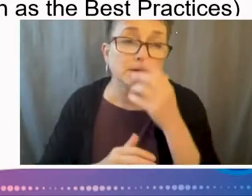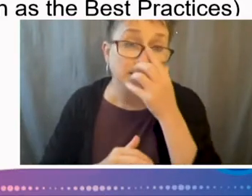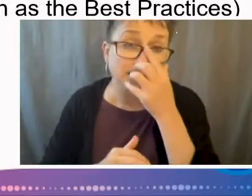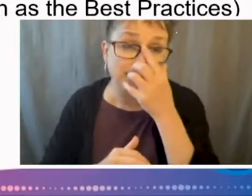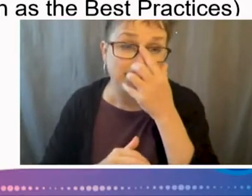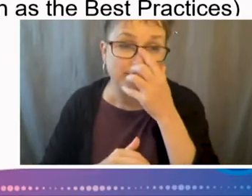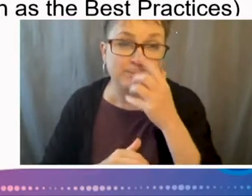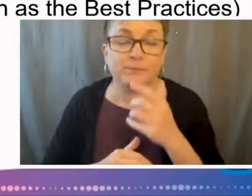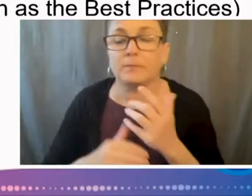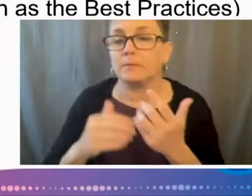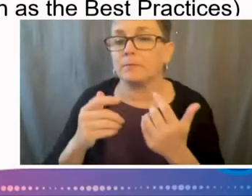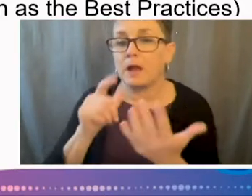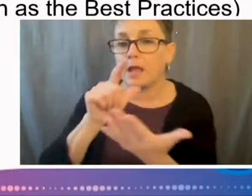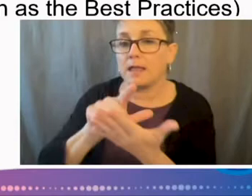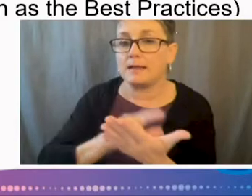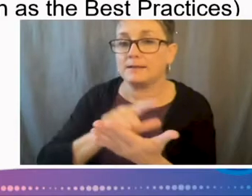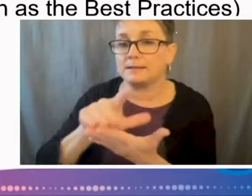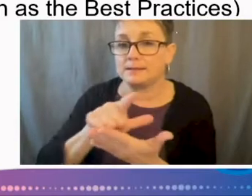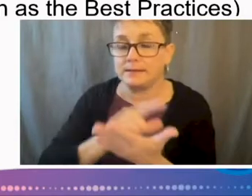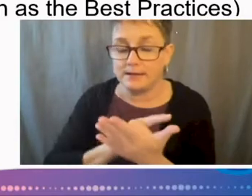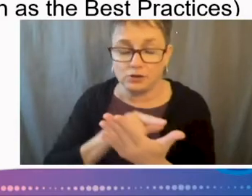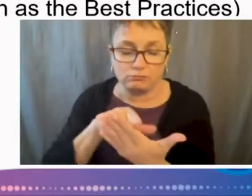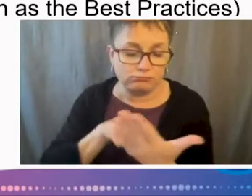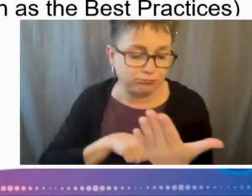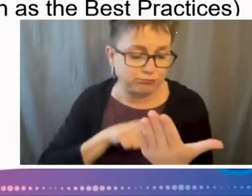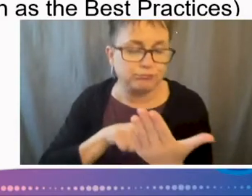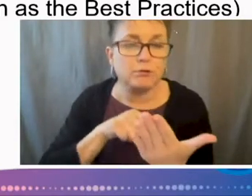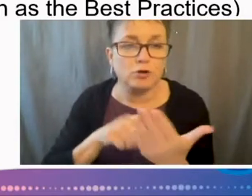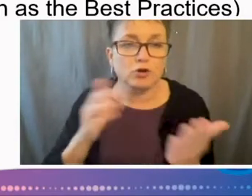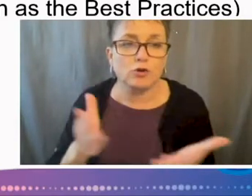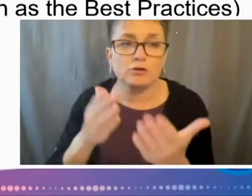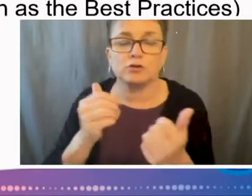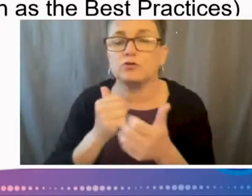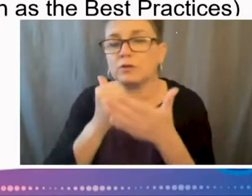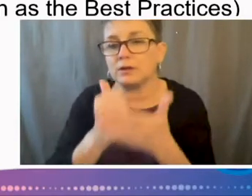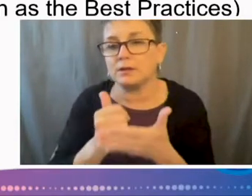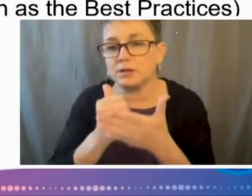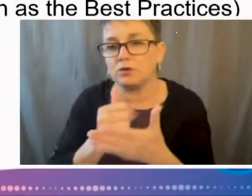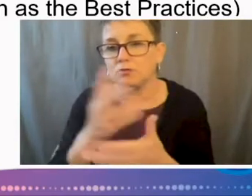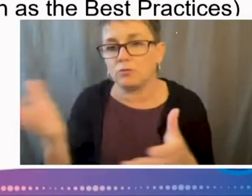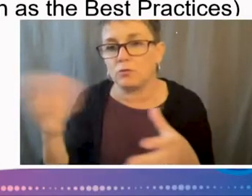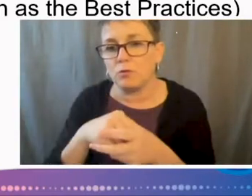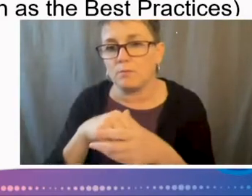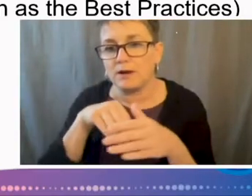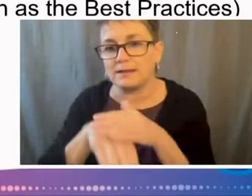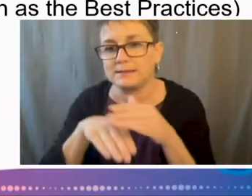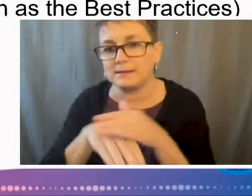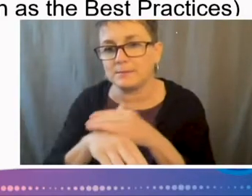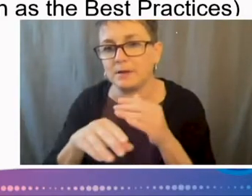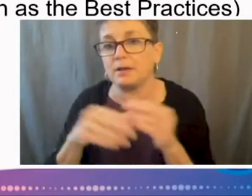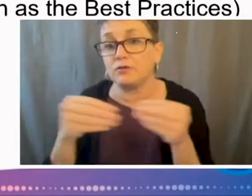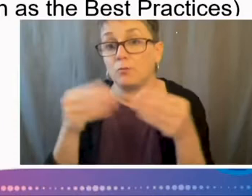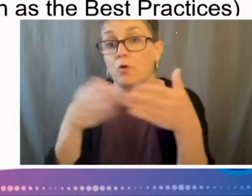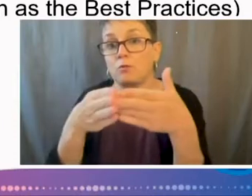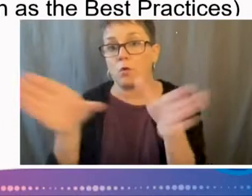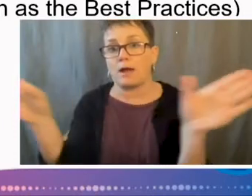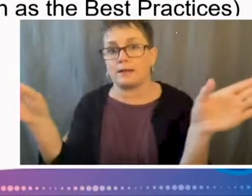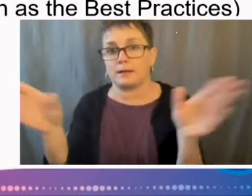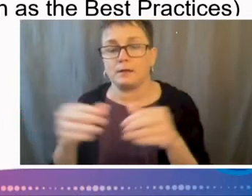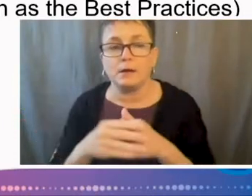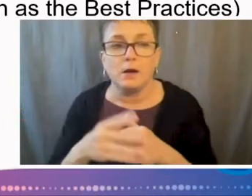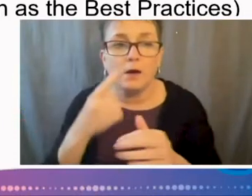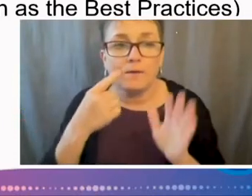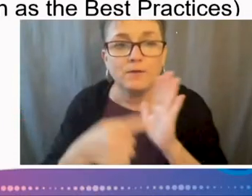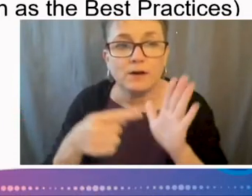please. Legislation has encouraged us to continue to incorporate accessibility into more areas. The Reduced Fare Card Program.